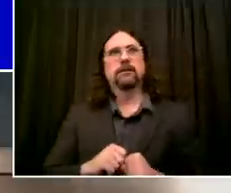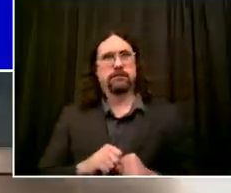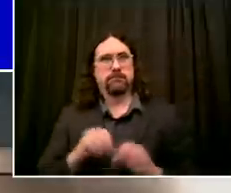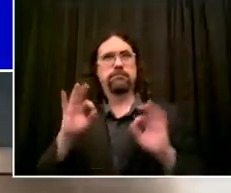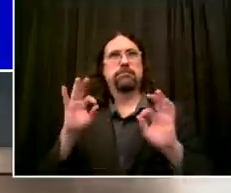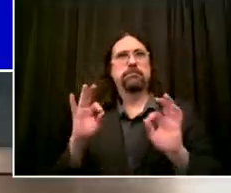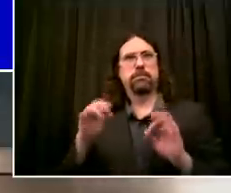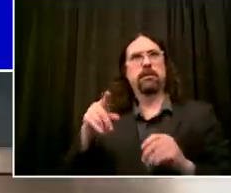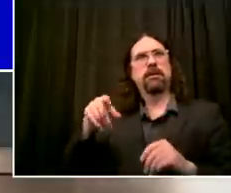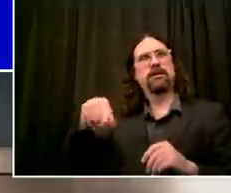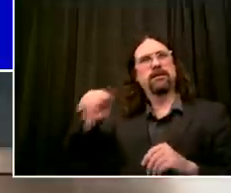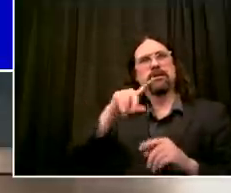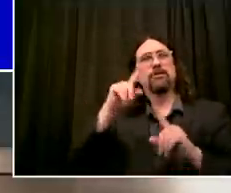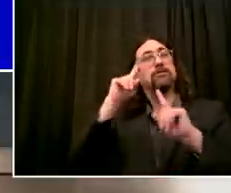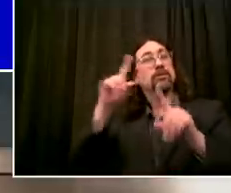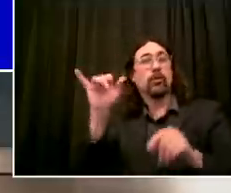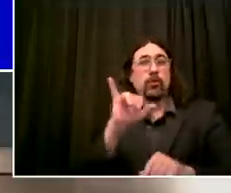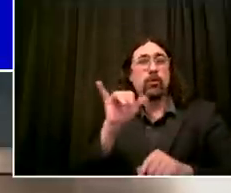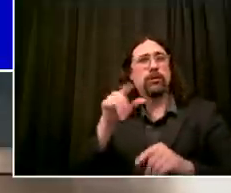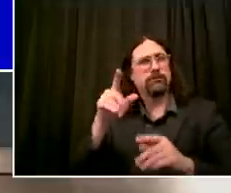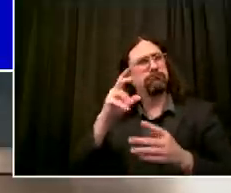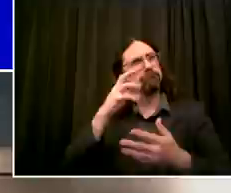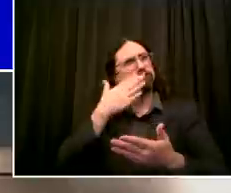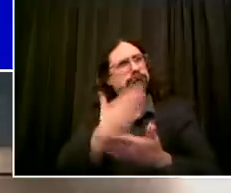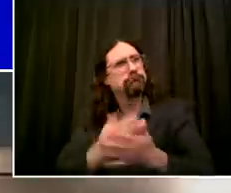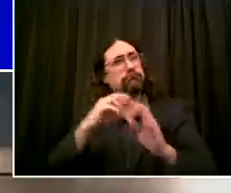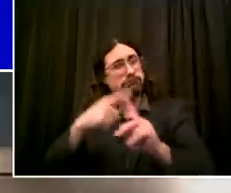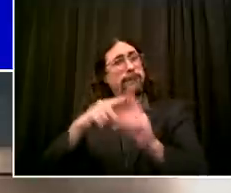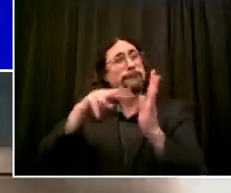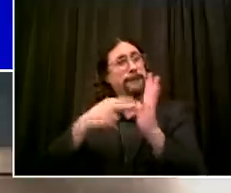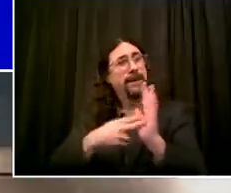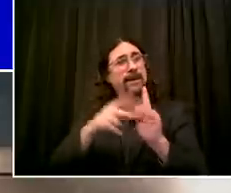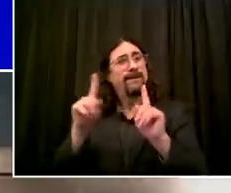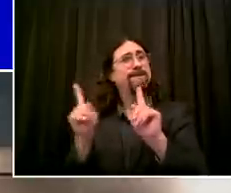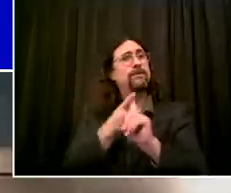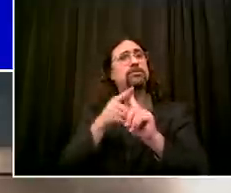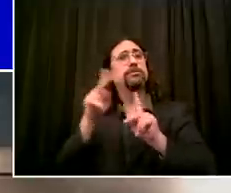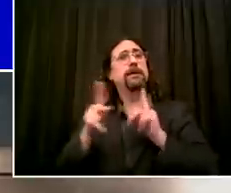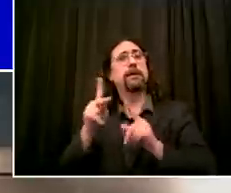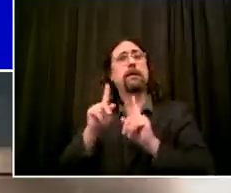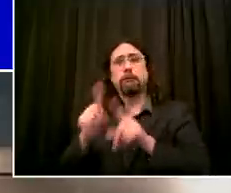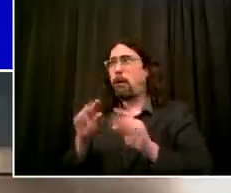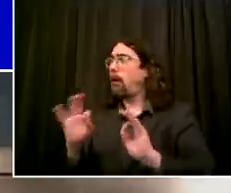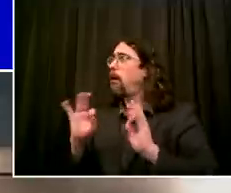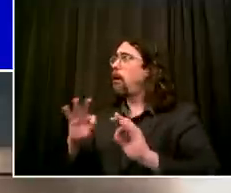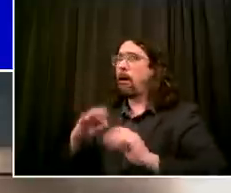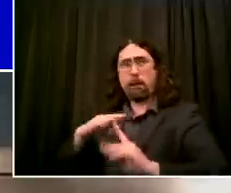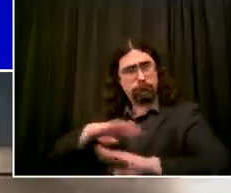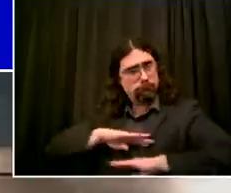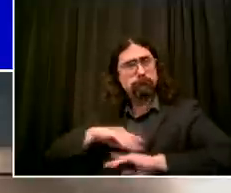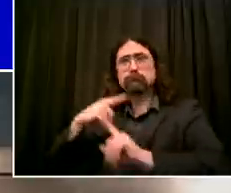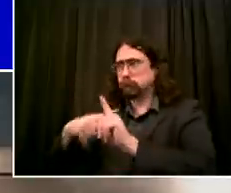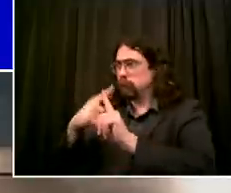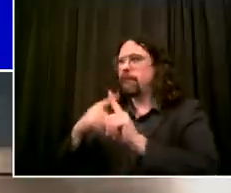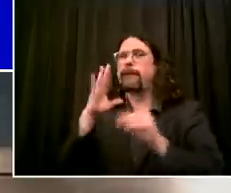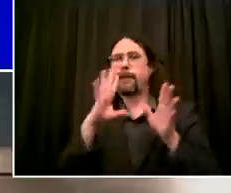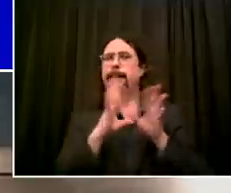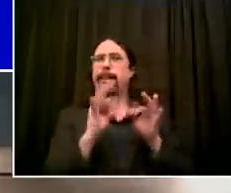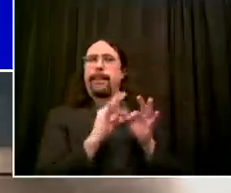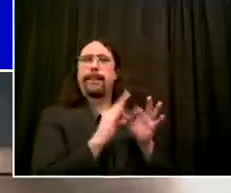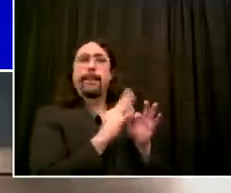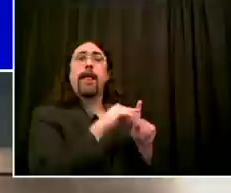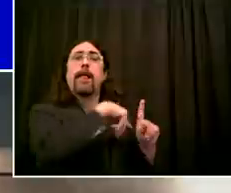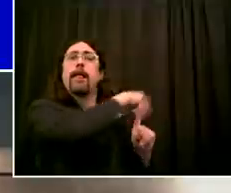move forward. Now, as we are surging forward to Monday, June 8th, the other big piece of